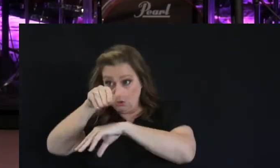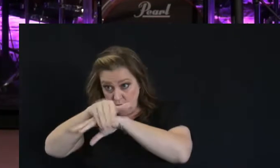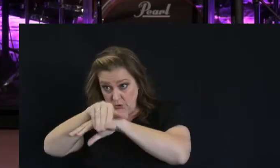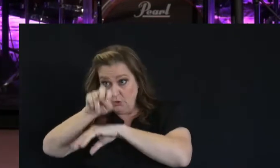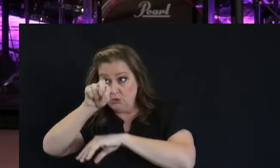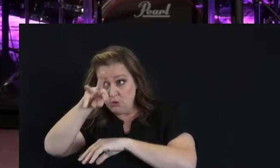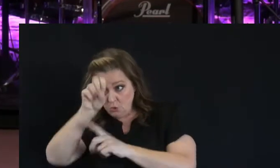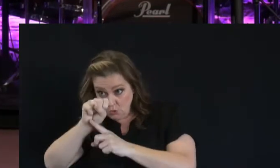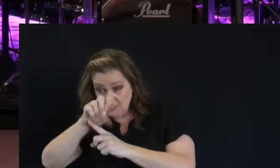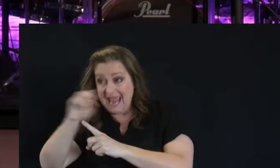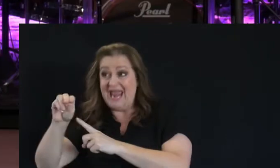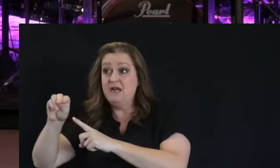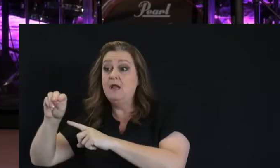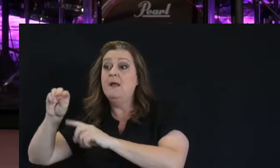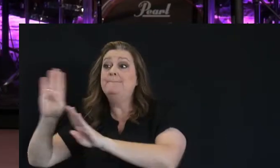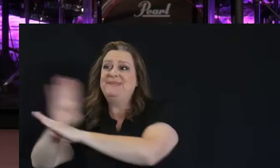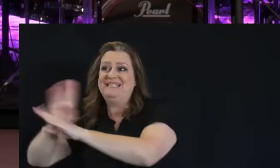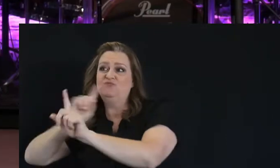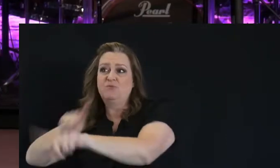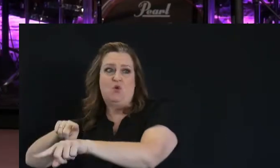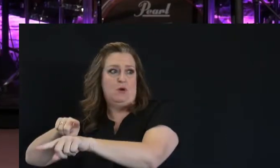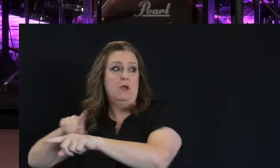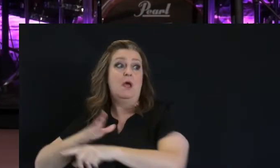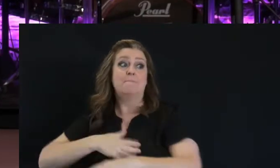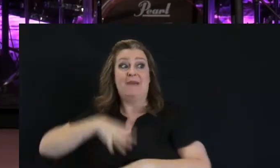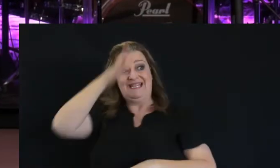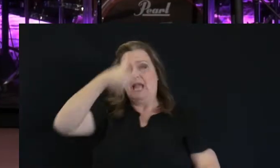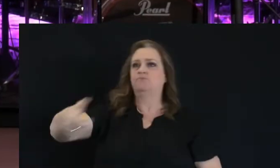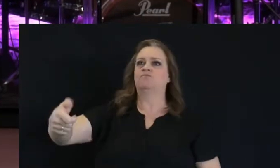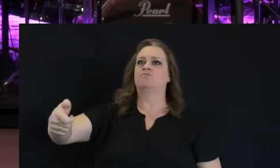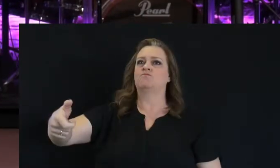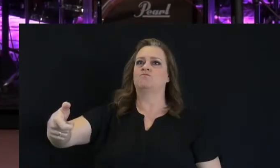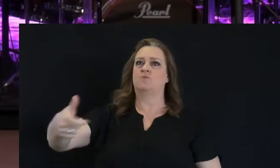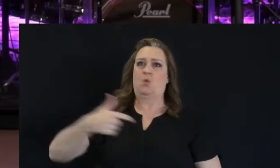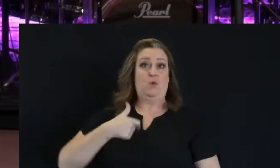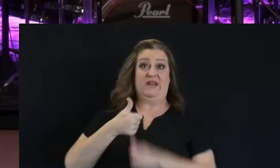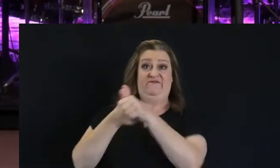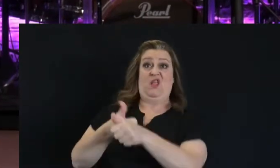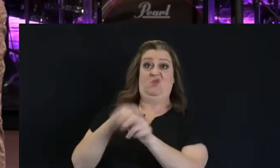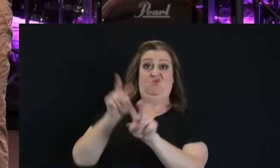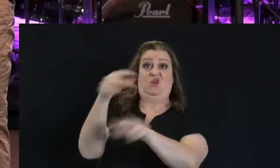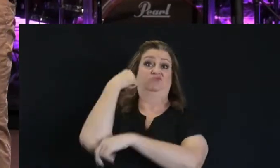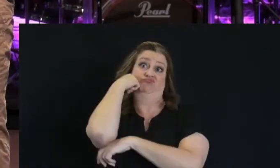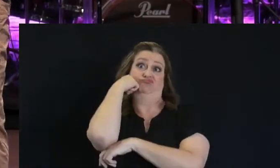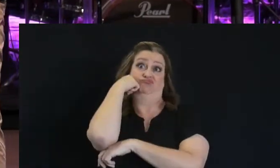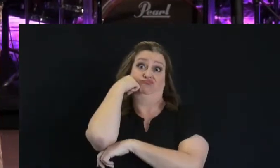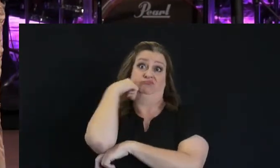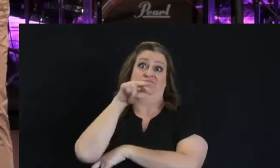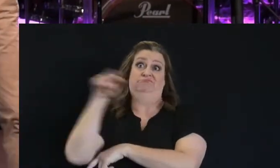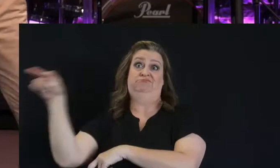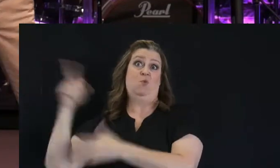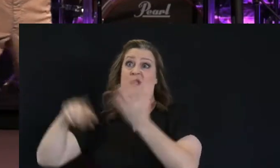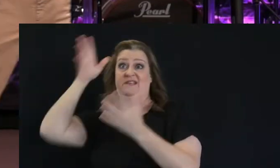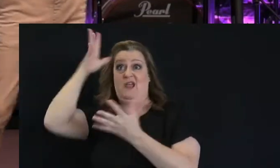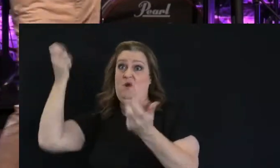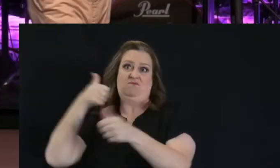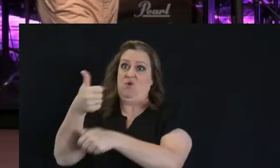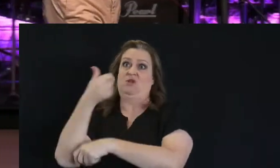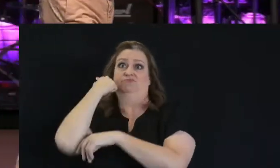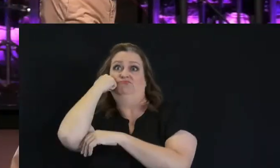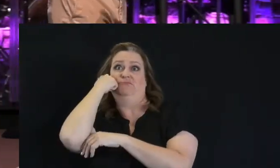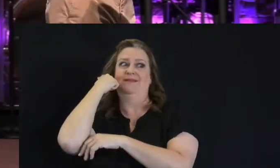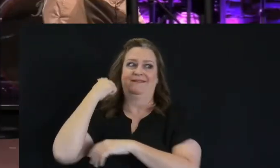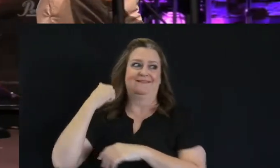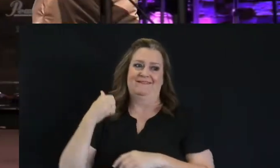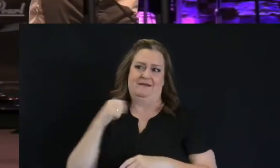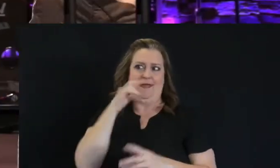report every night. He had the controller, he had the best seat in the house, and you watched what he watched, or you didn't watch TV. So we would watch the local news, the world news,